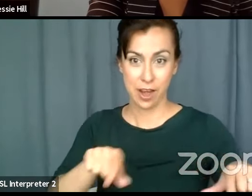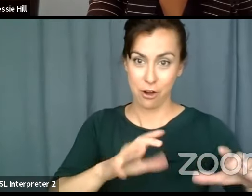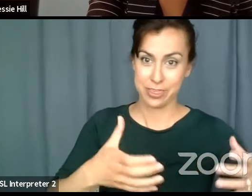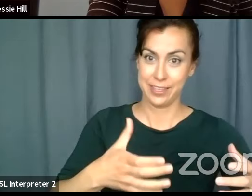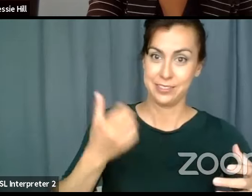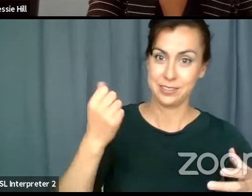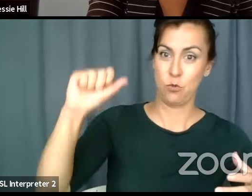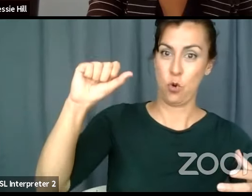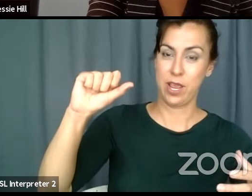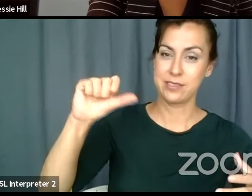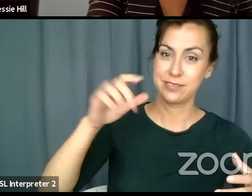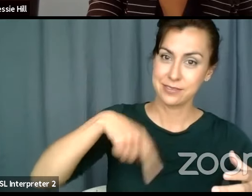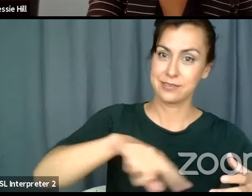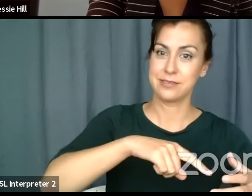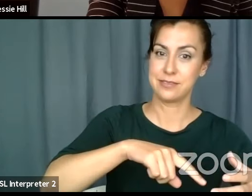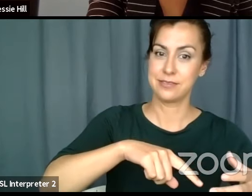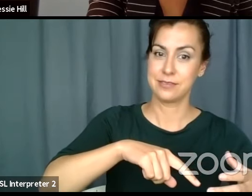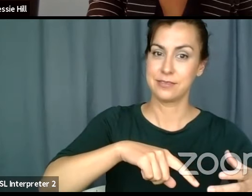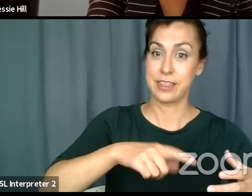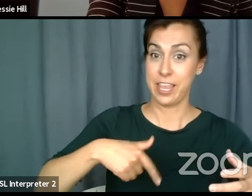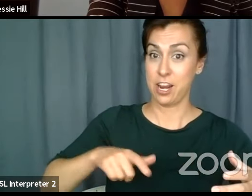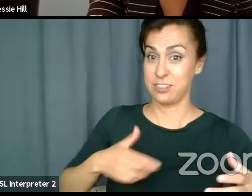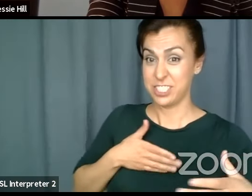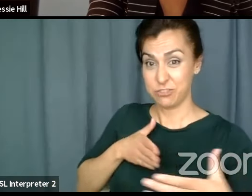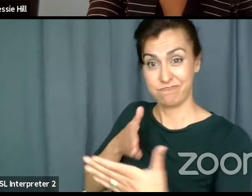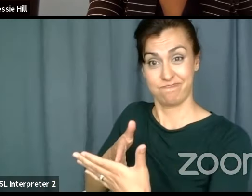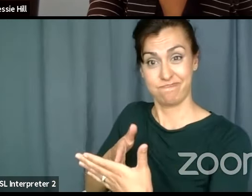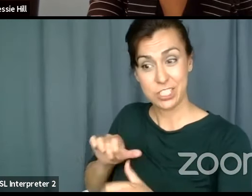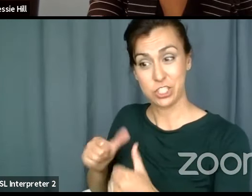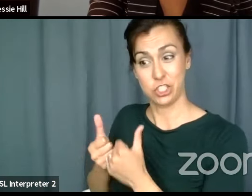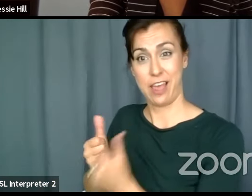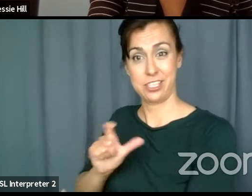power, they're being directly challenged, their power is being